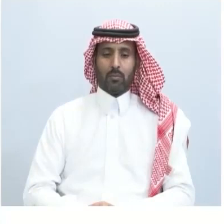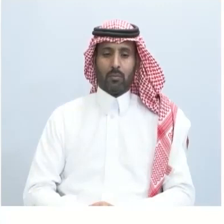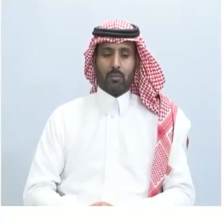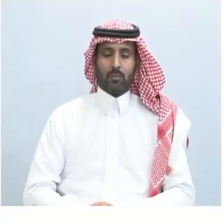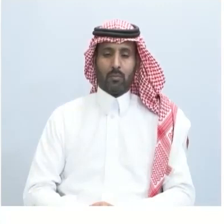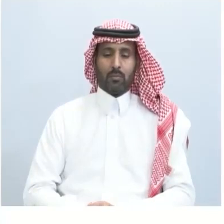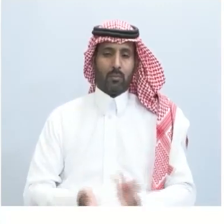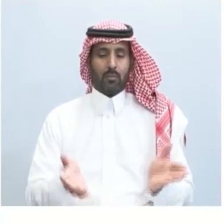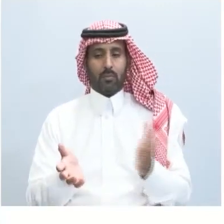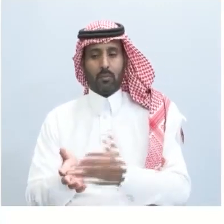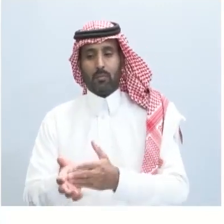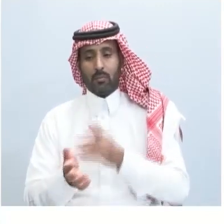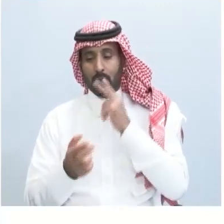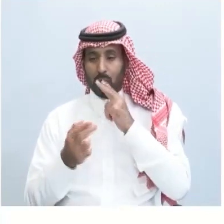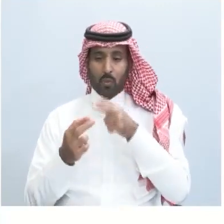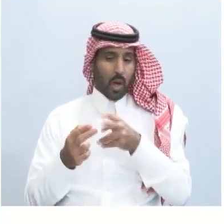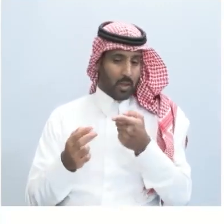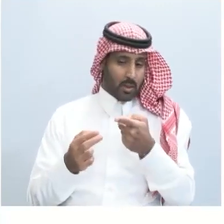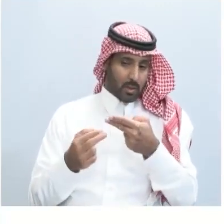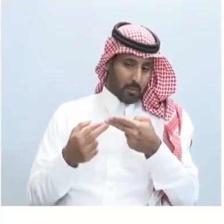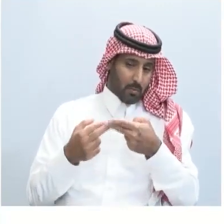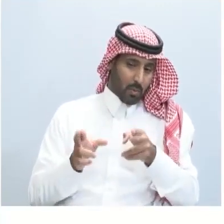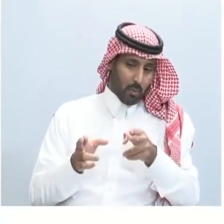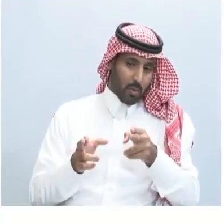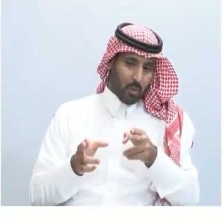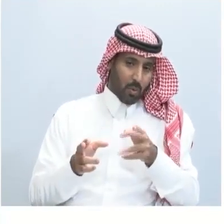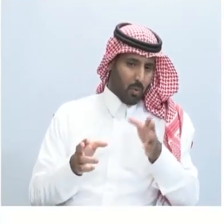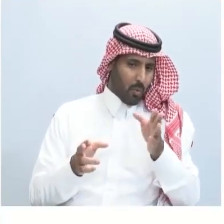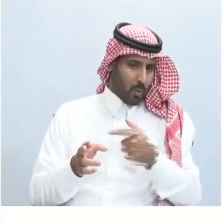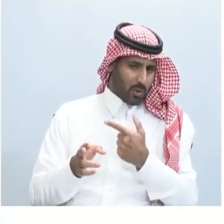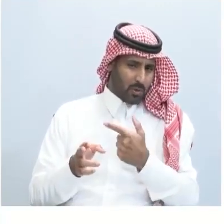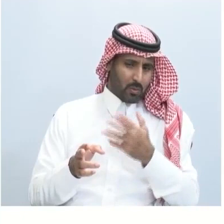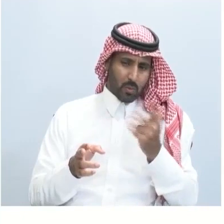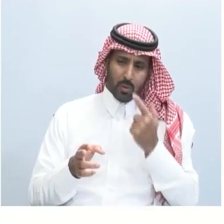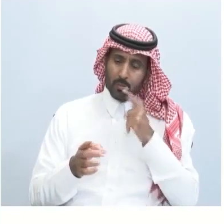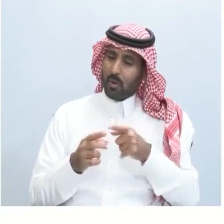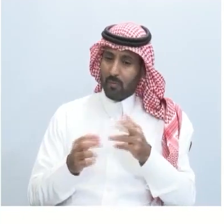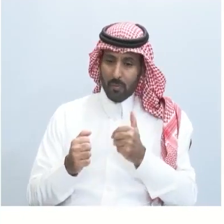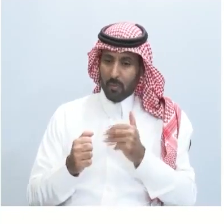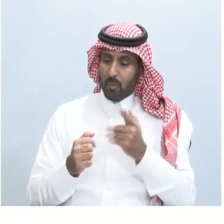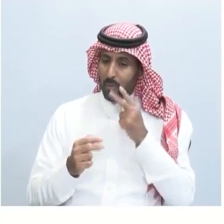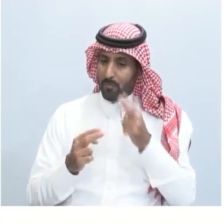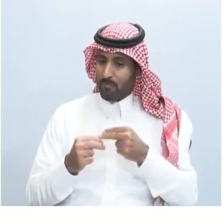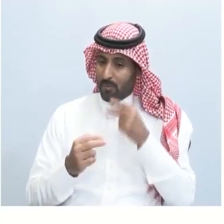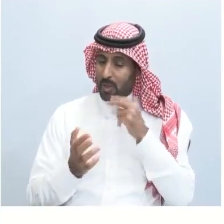Next question, what is allowed and what is not allowed? So these are the rules